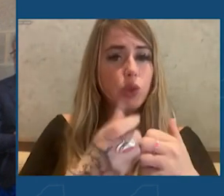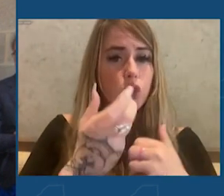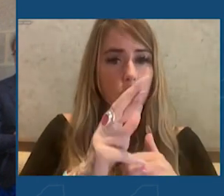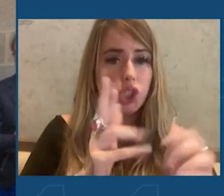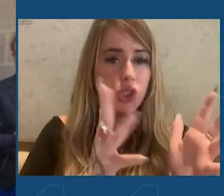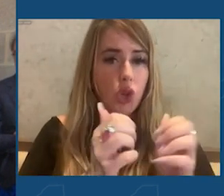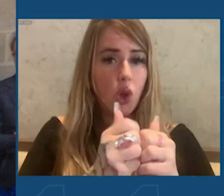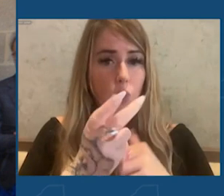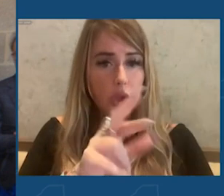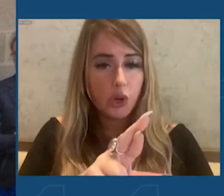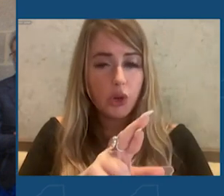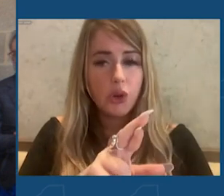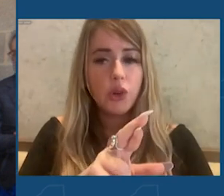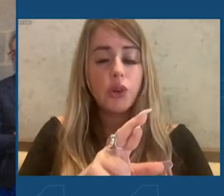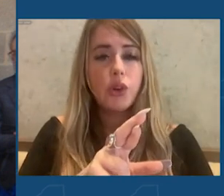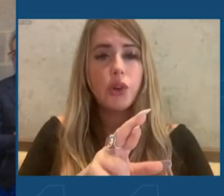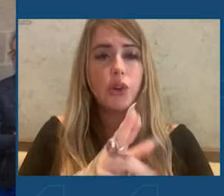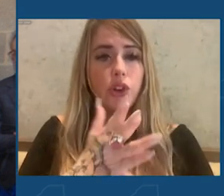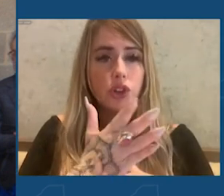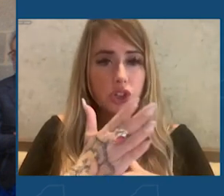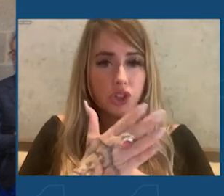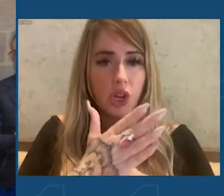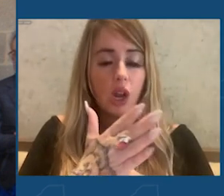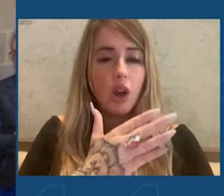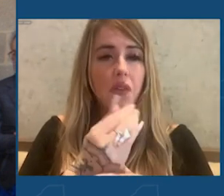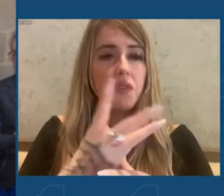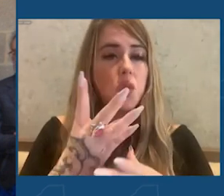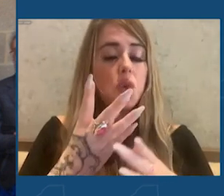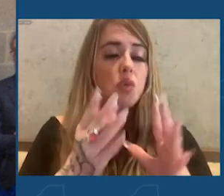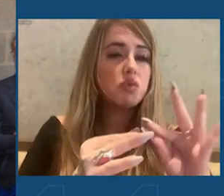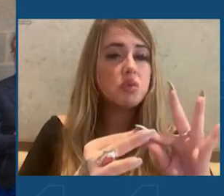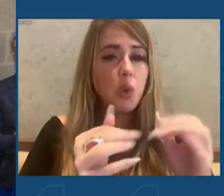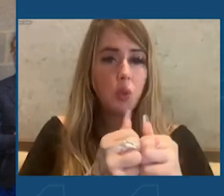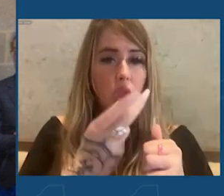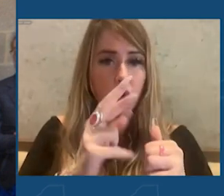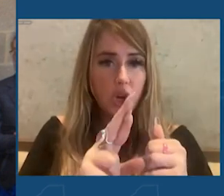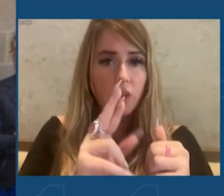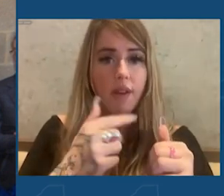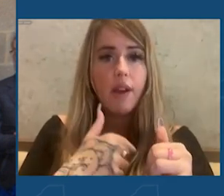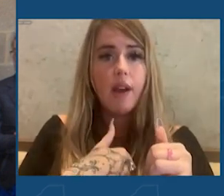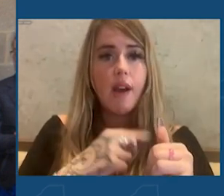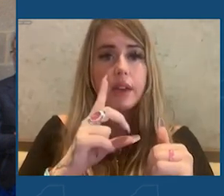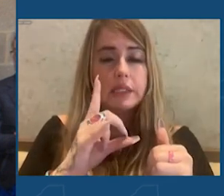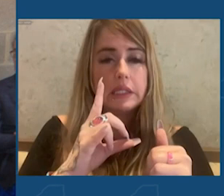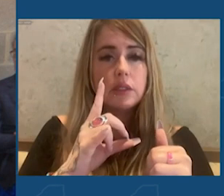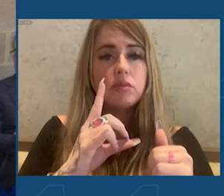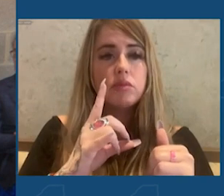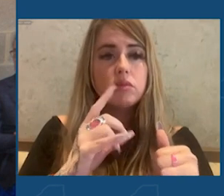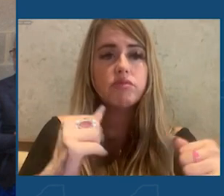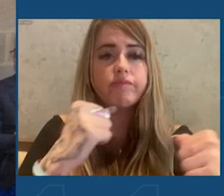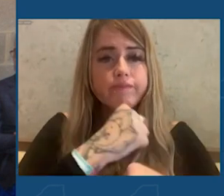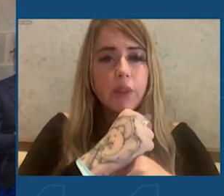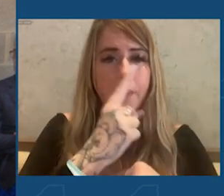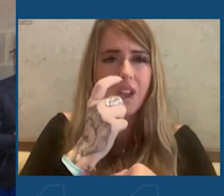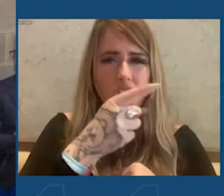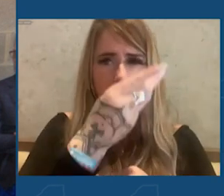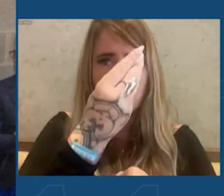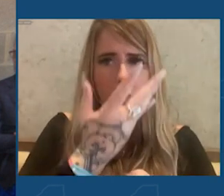her, share a few tears with her. And I had a chance to put my arm on her because she was telling me